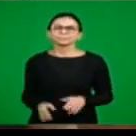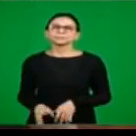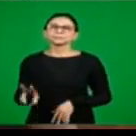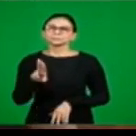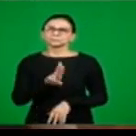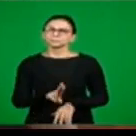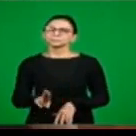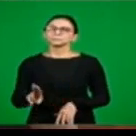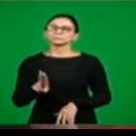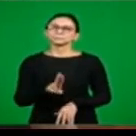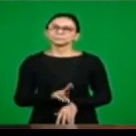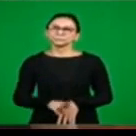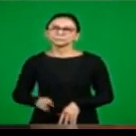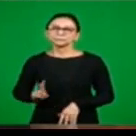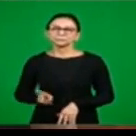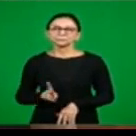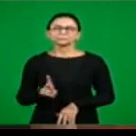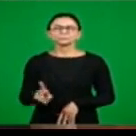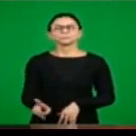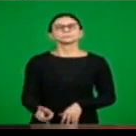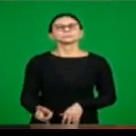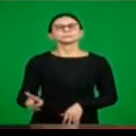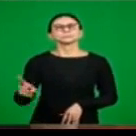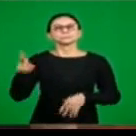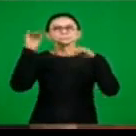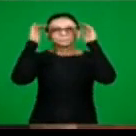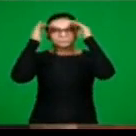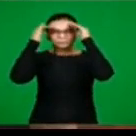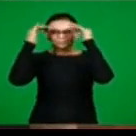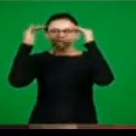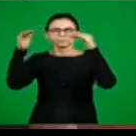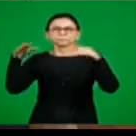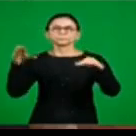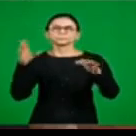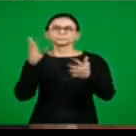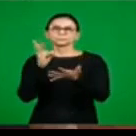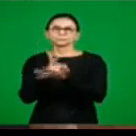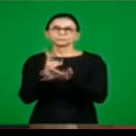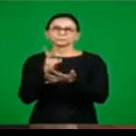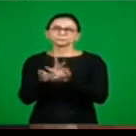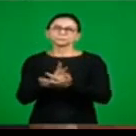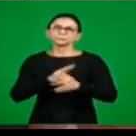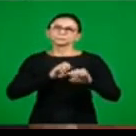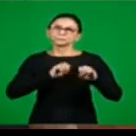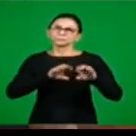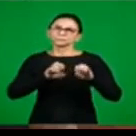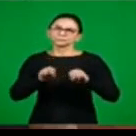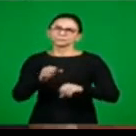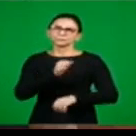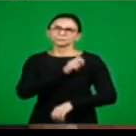and utilize the same word, apostolic, some apostolic teaching.